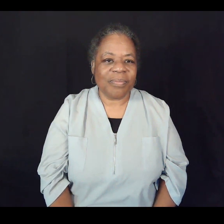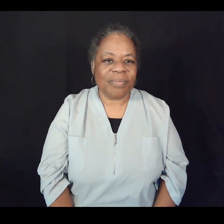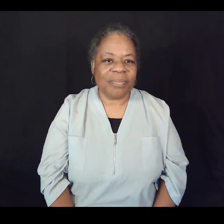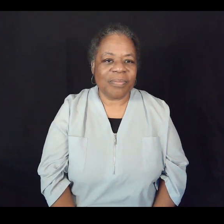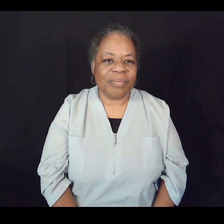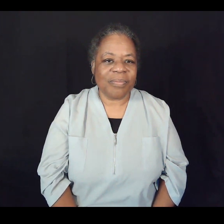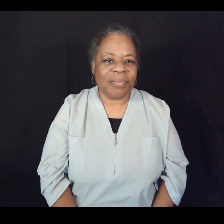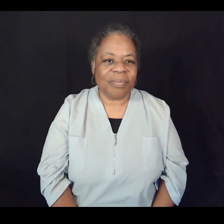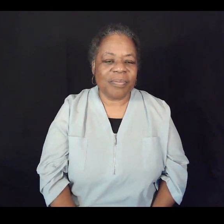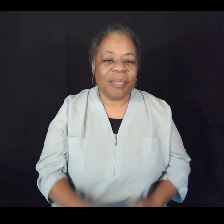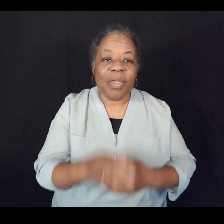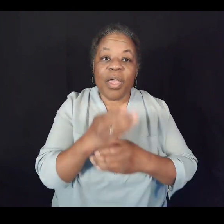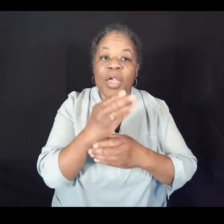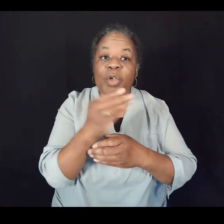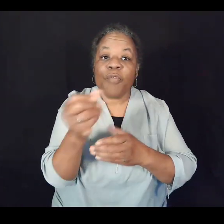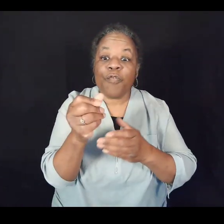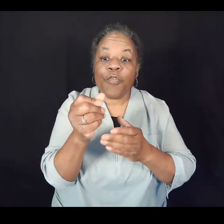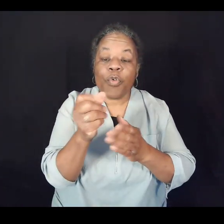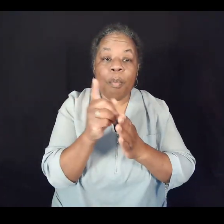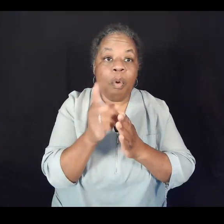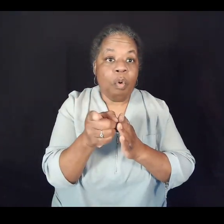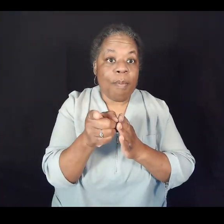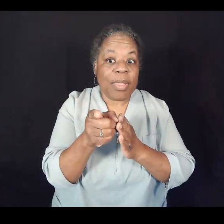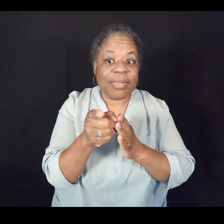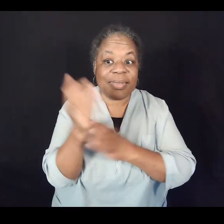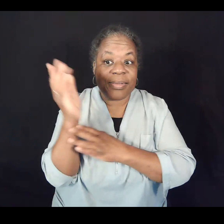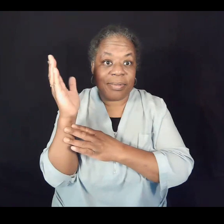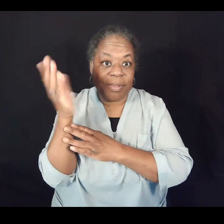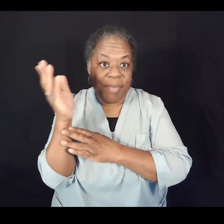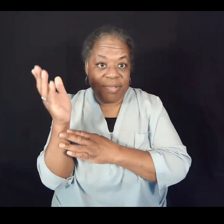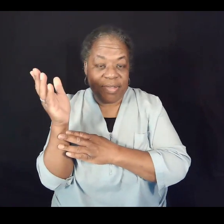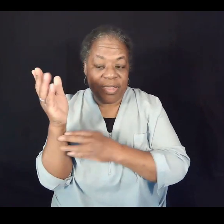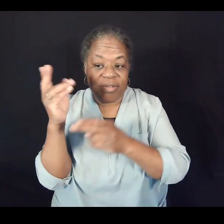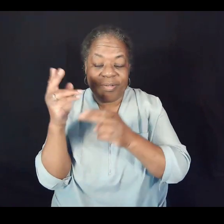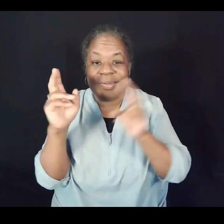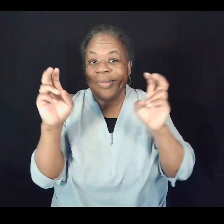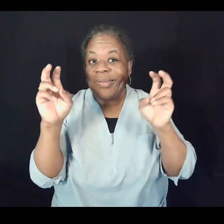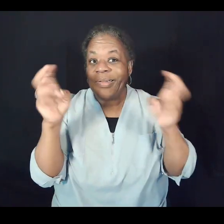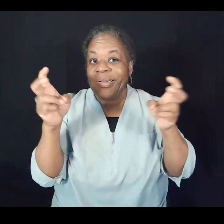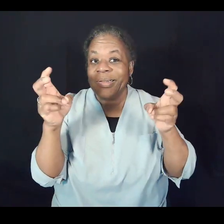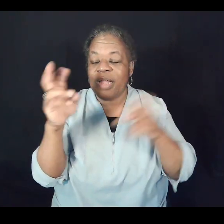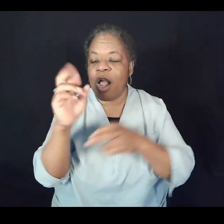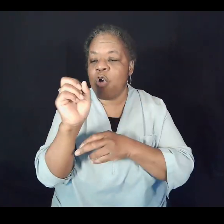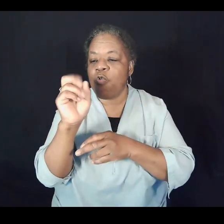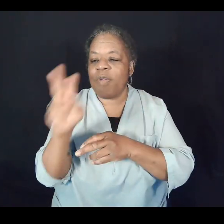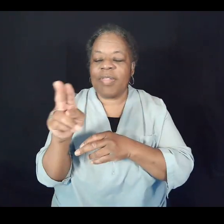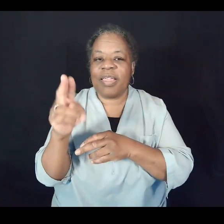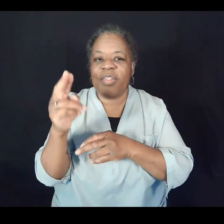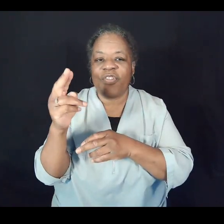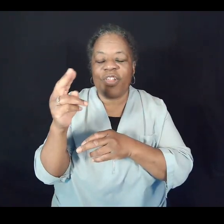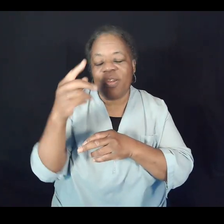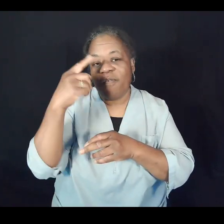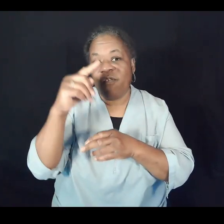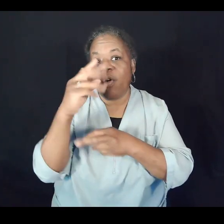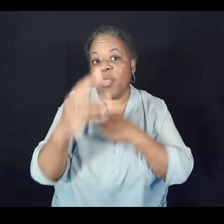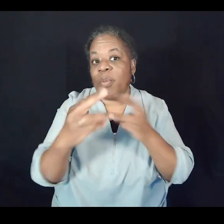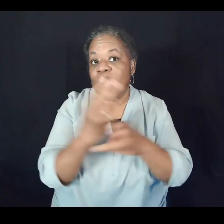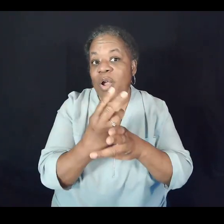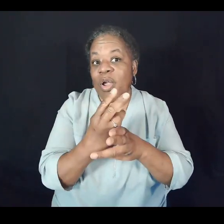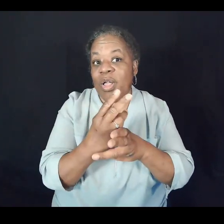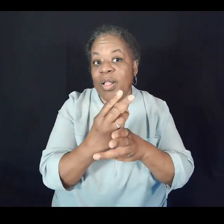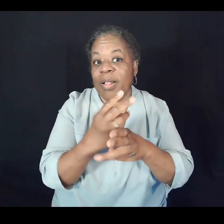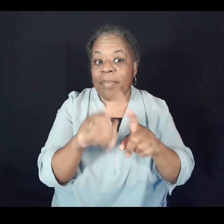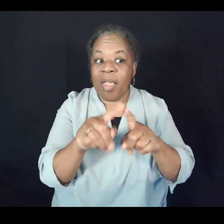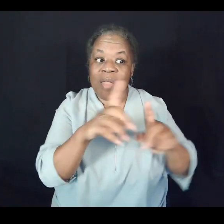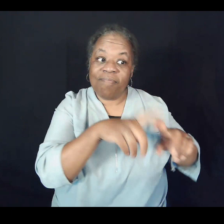In a few moments, Pastor Tim Ghali will give a message in our series titled Revelation for the World. But before we do, let's take a moment to